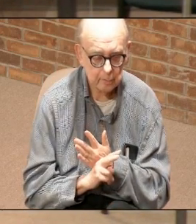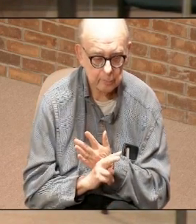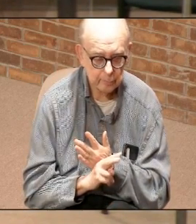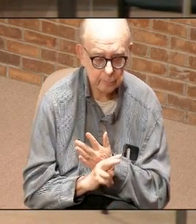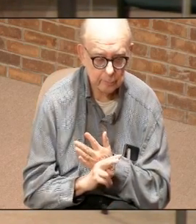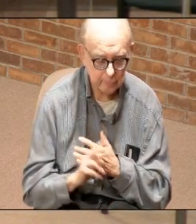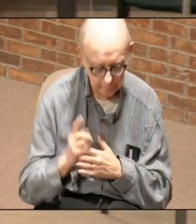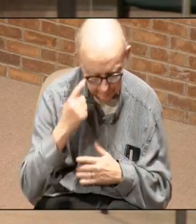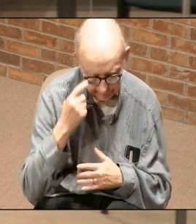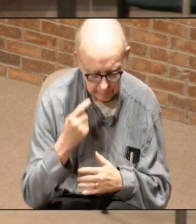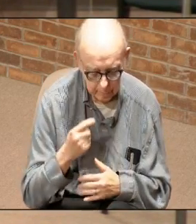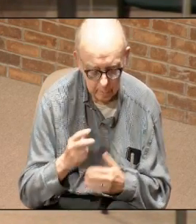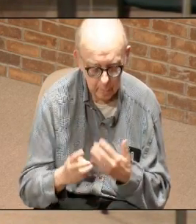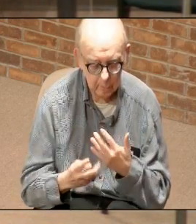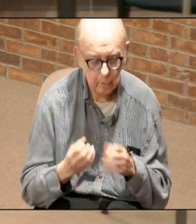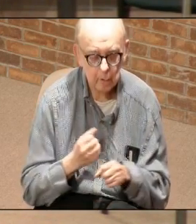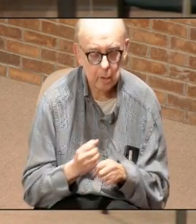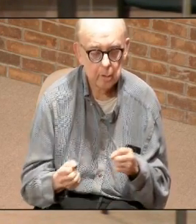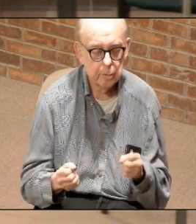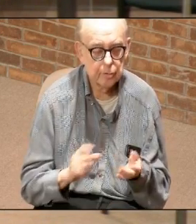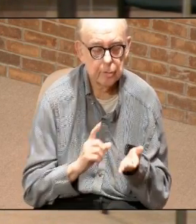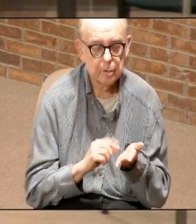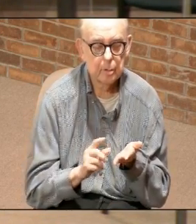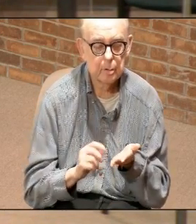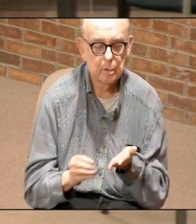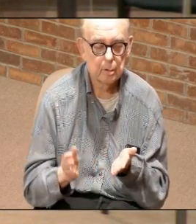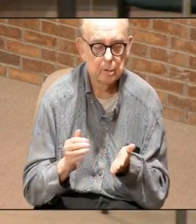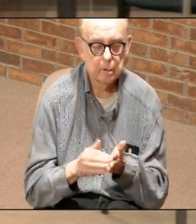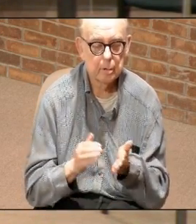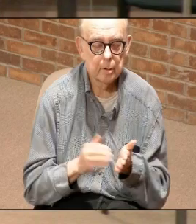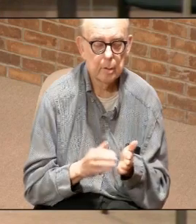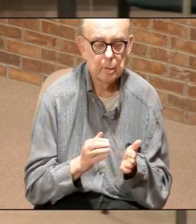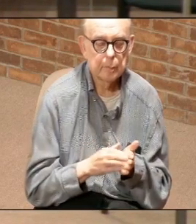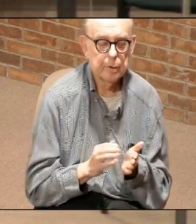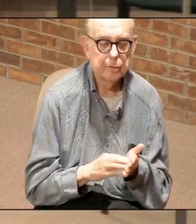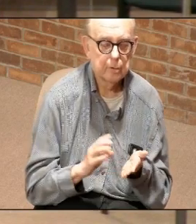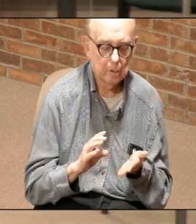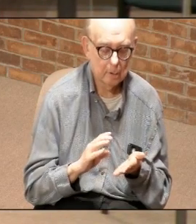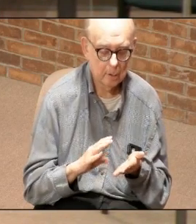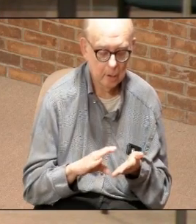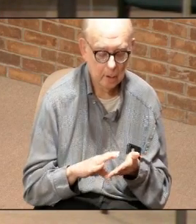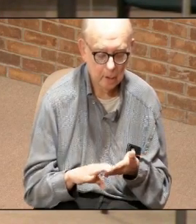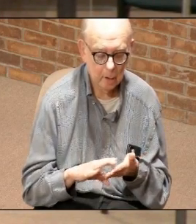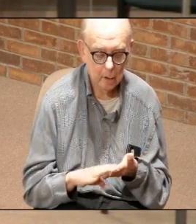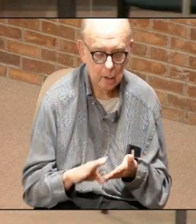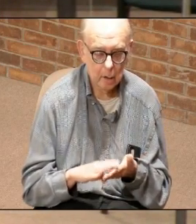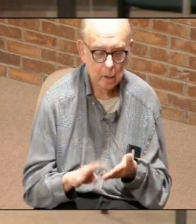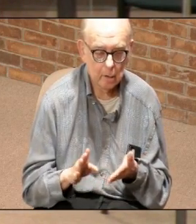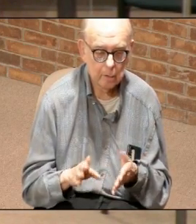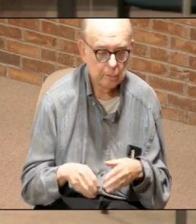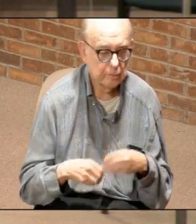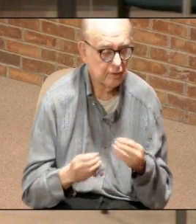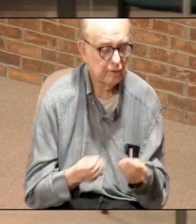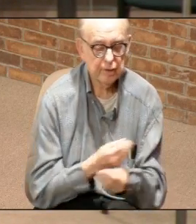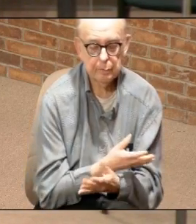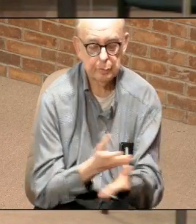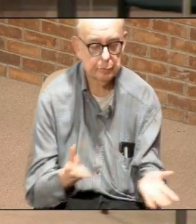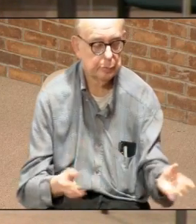the Federal Reserve just prints millions and billions of dollars overnight and just delivers it out?